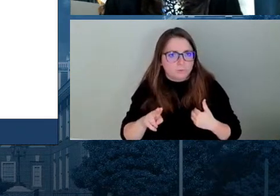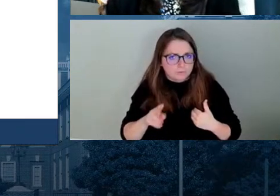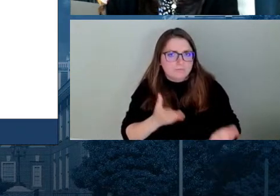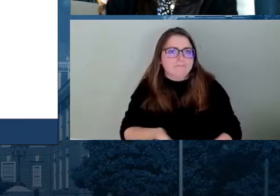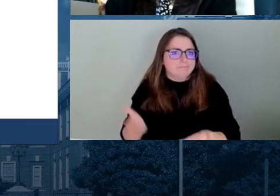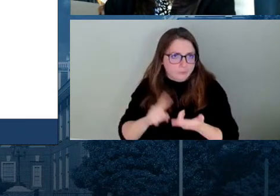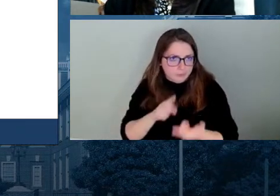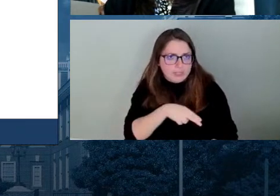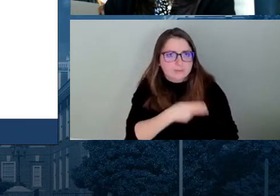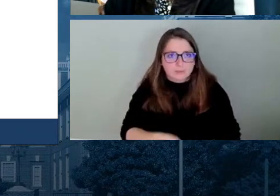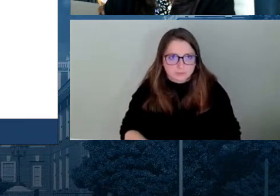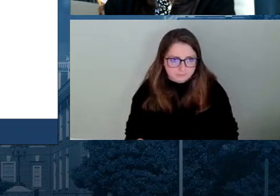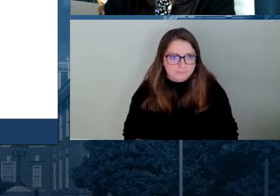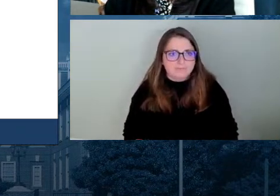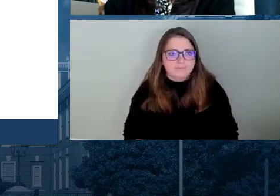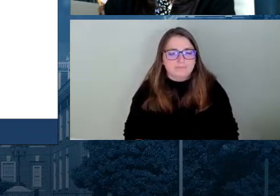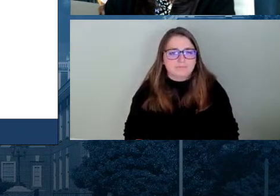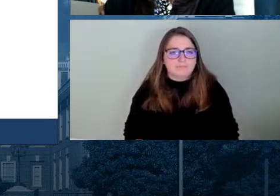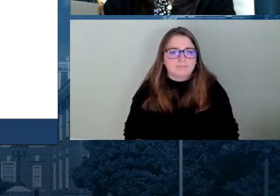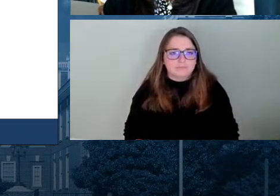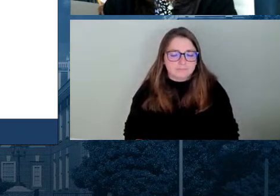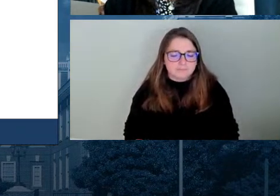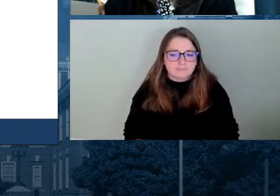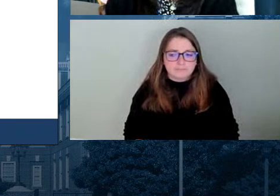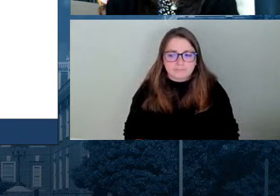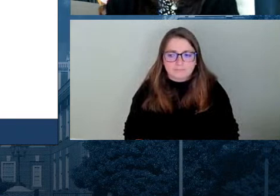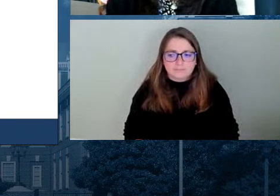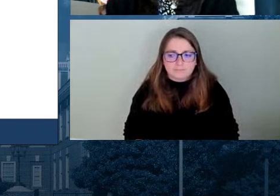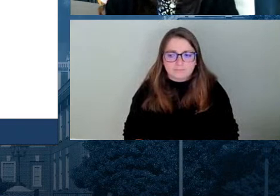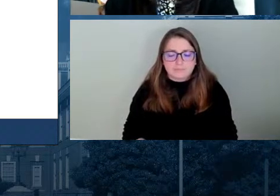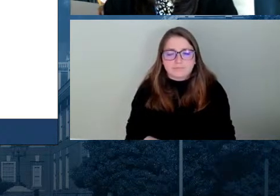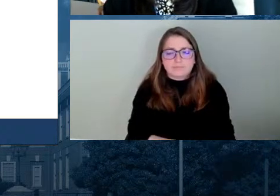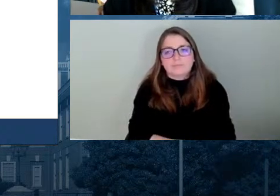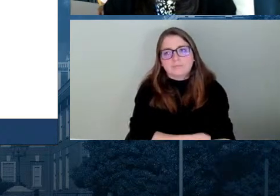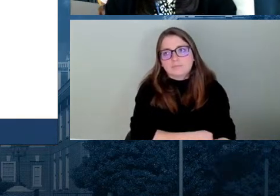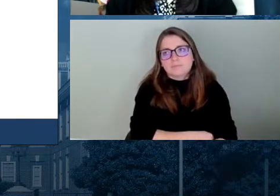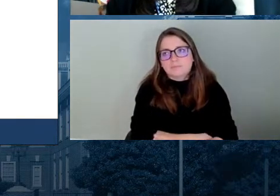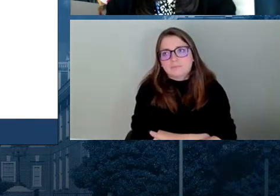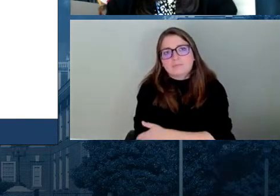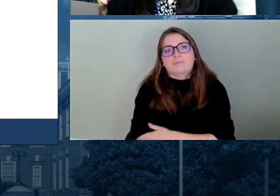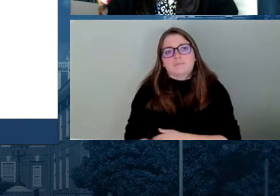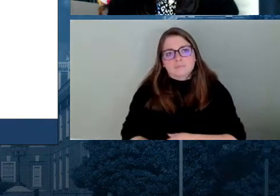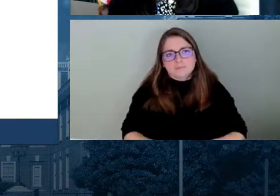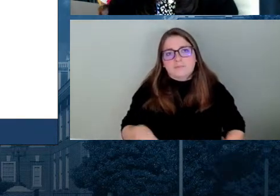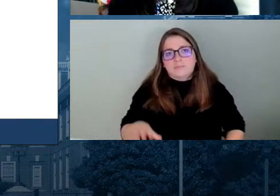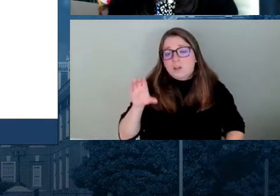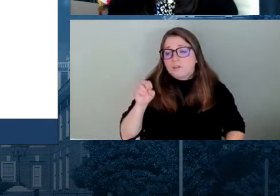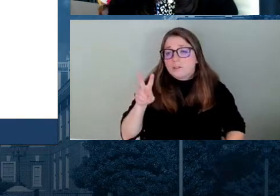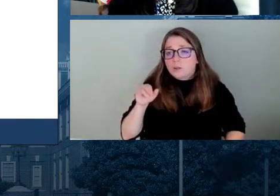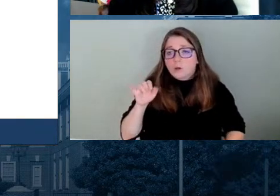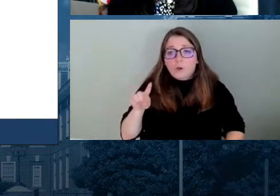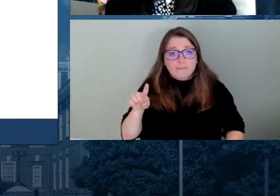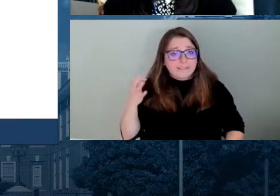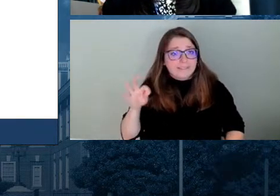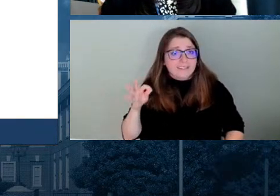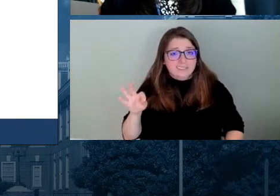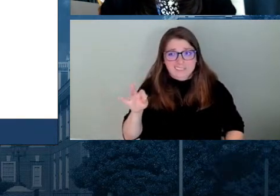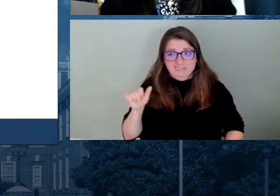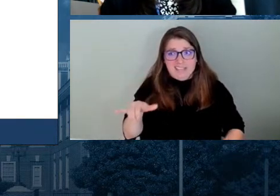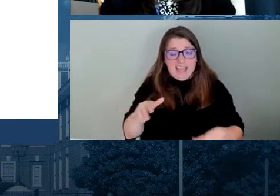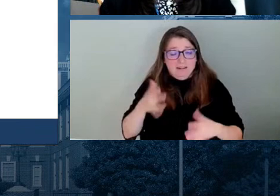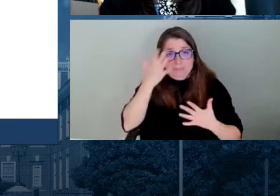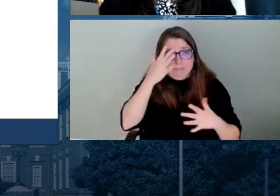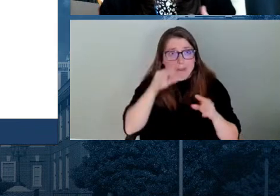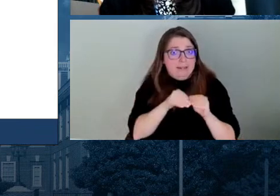Taking the learnings and the lessons from the COVID-19 pandemic, the wonderful team at Public Health,